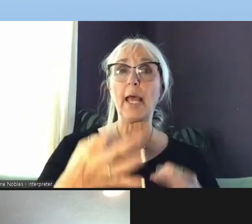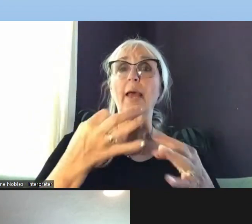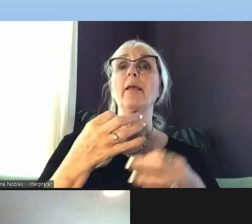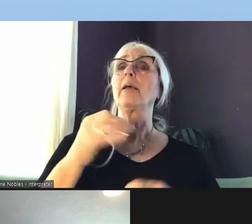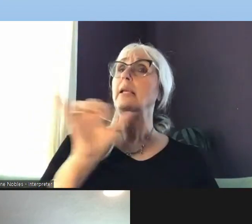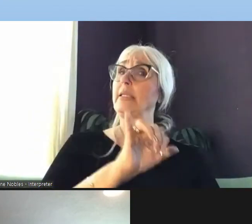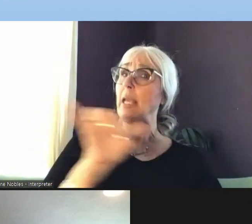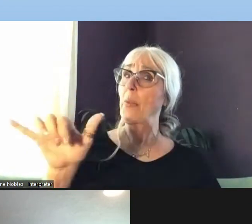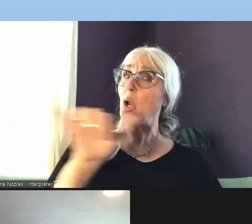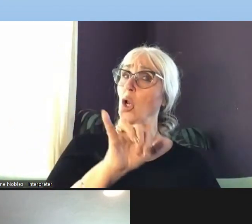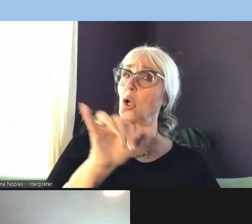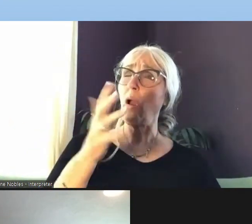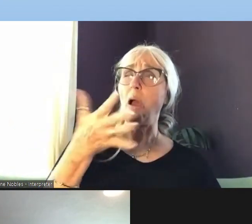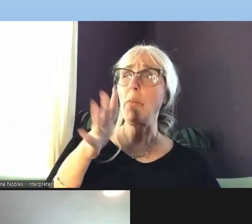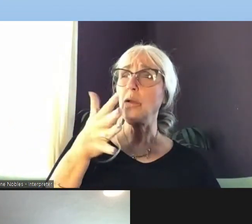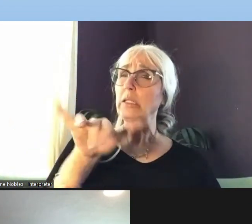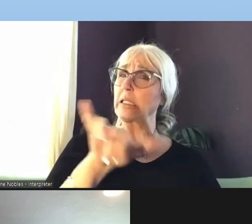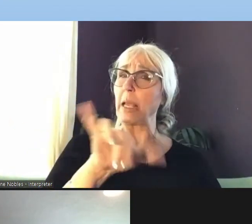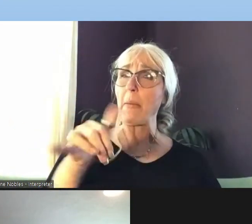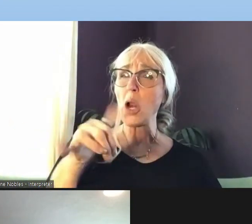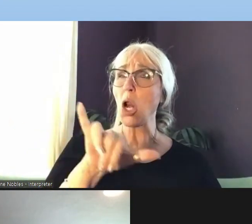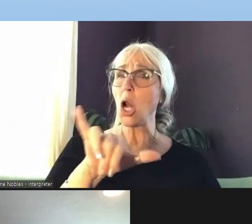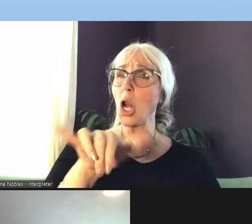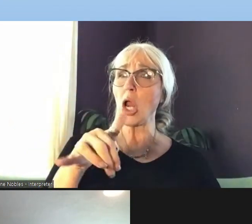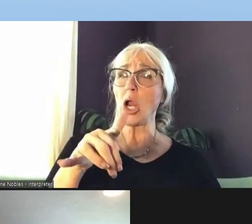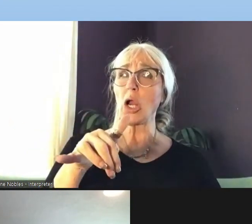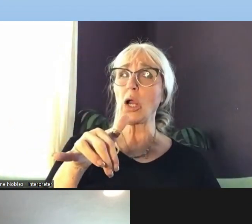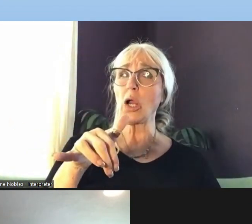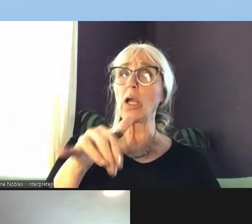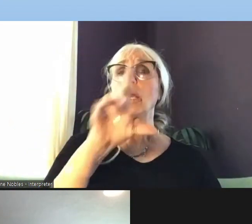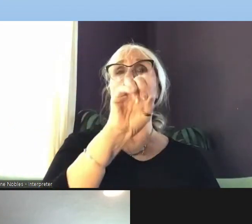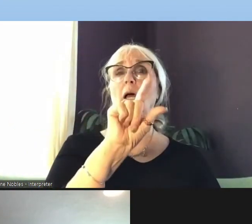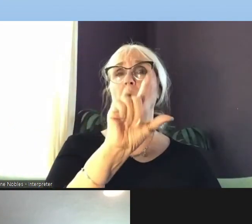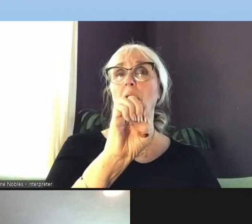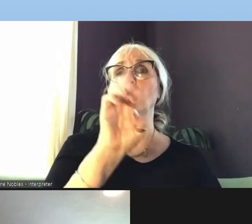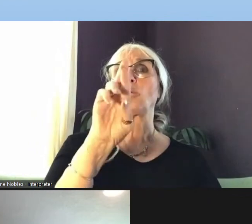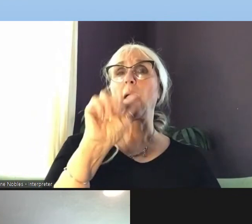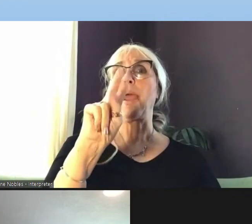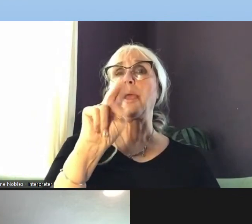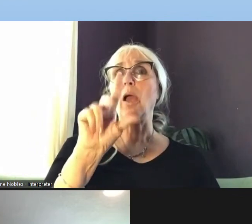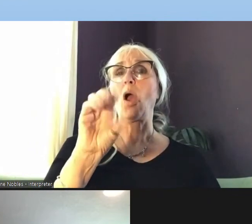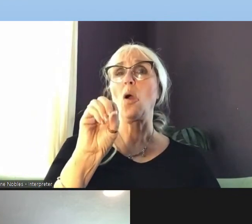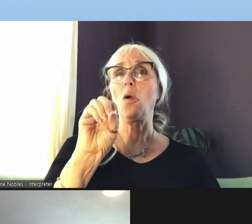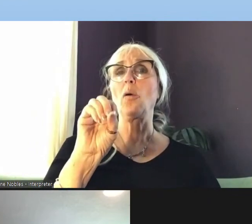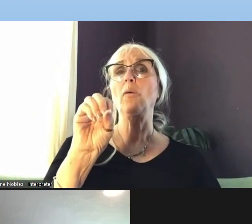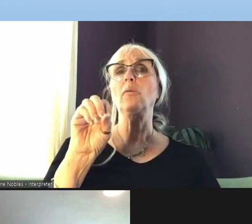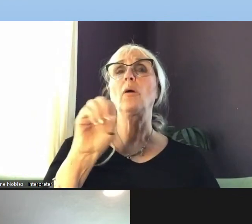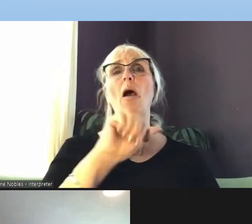vehicle. Let me pull the. It's a Dodge Durango Police all-wheel drive Yeah.